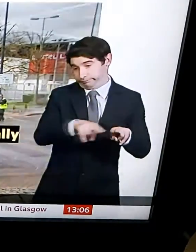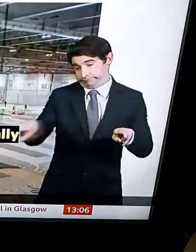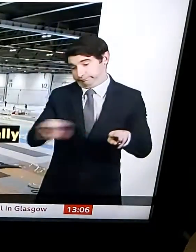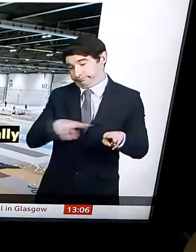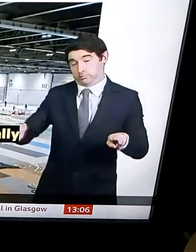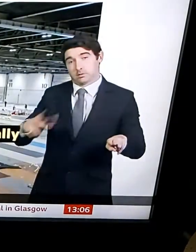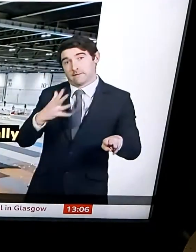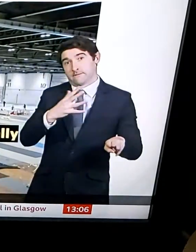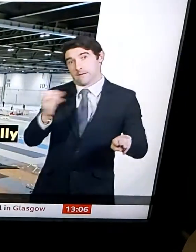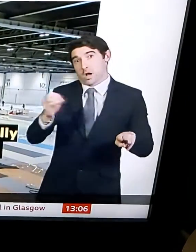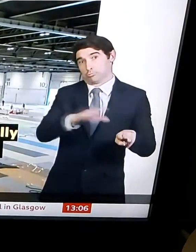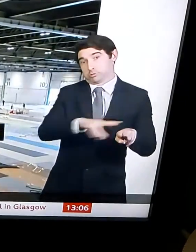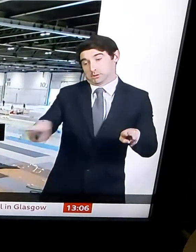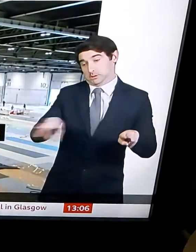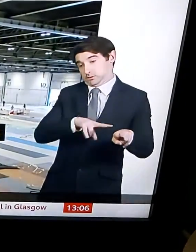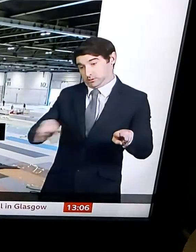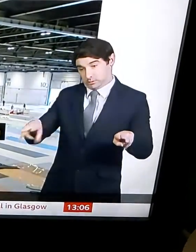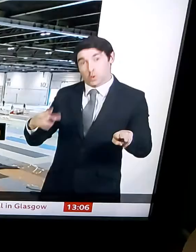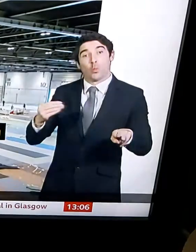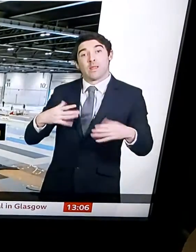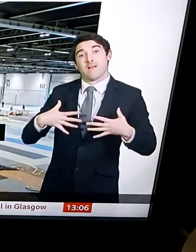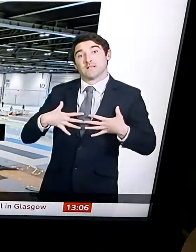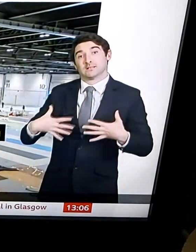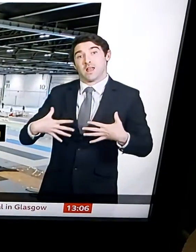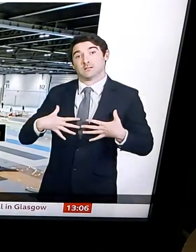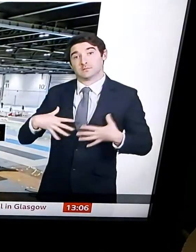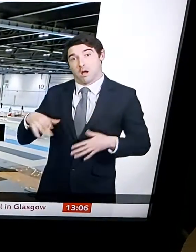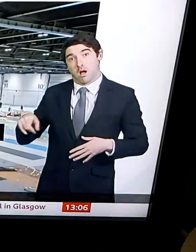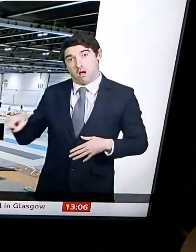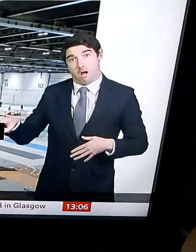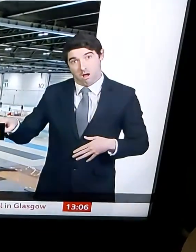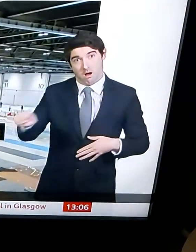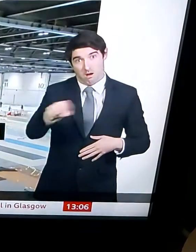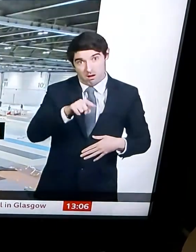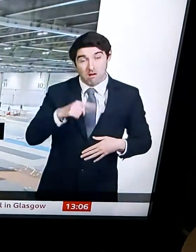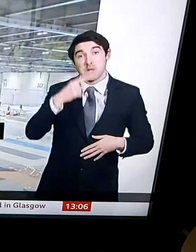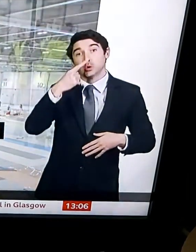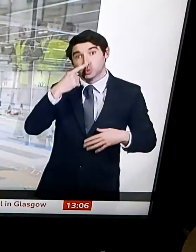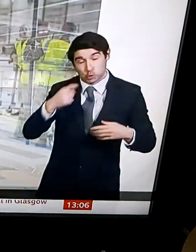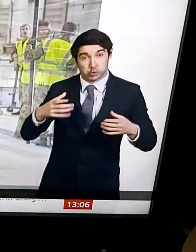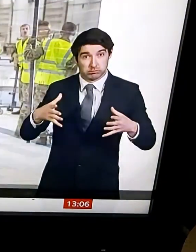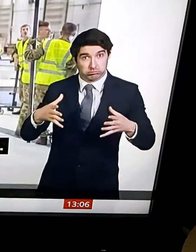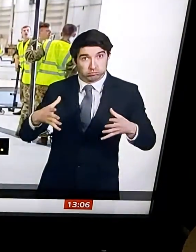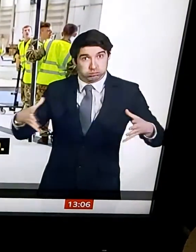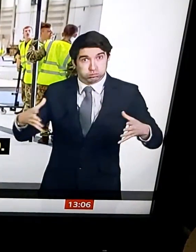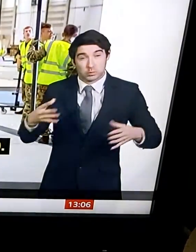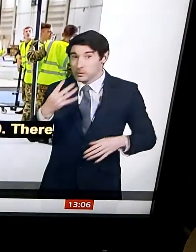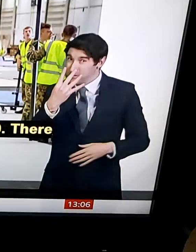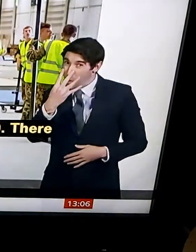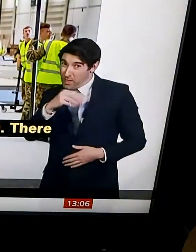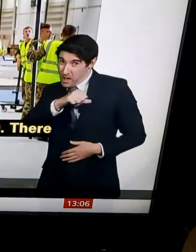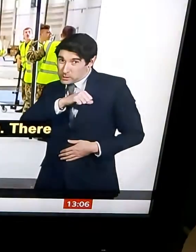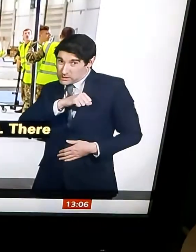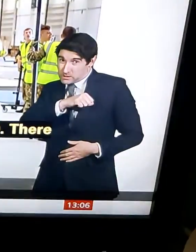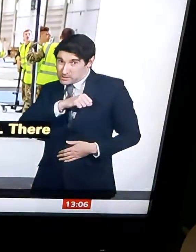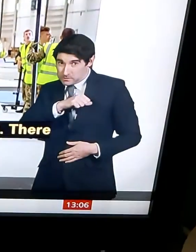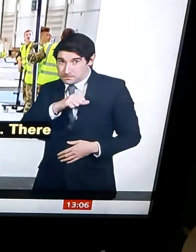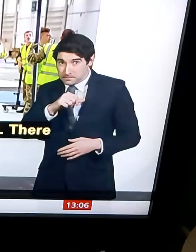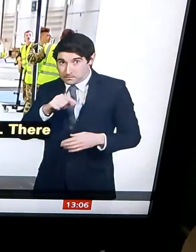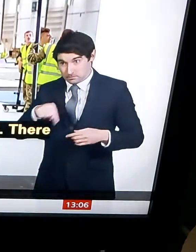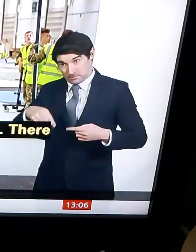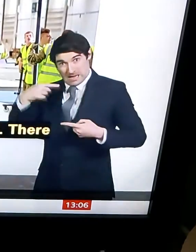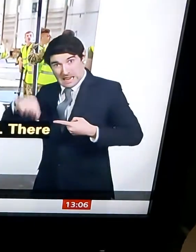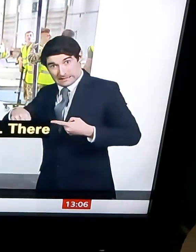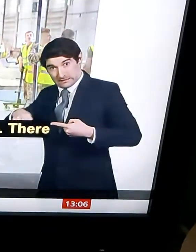oxygen, but expanding to potentially 4,000. Now, there are similar facilities being set up in Birmingham,